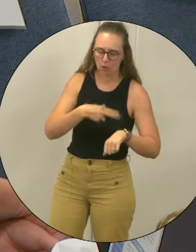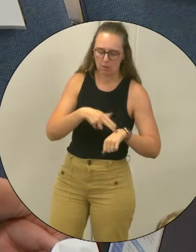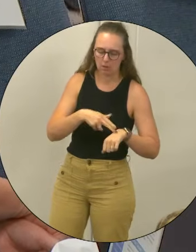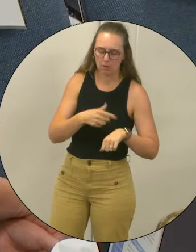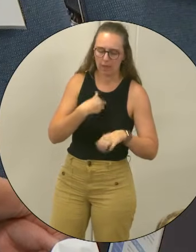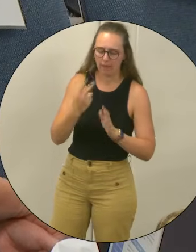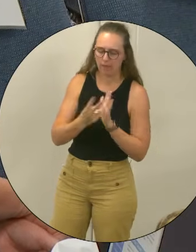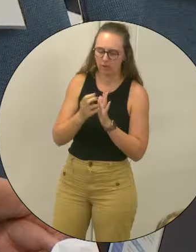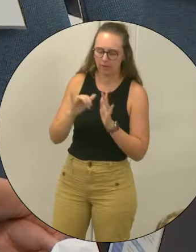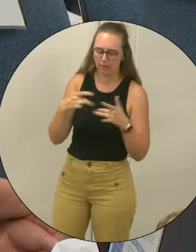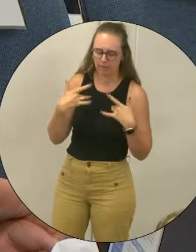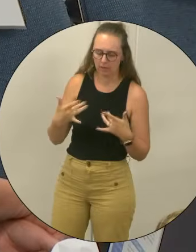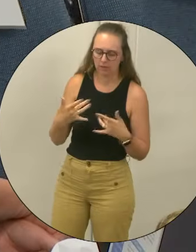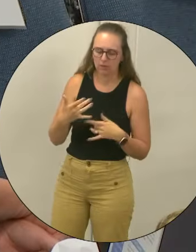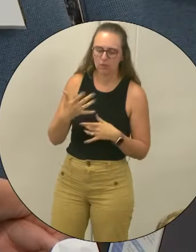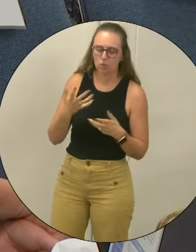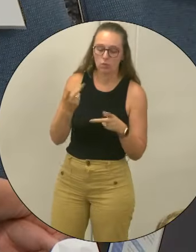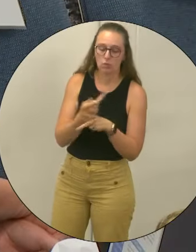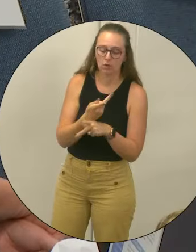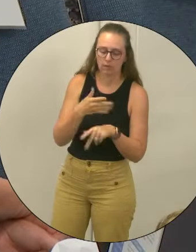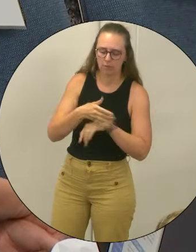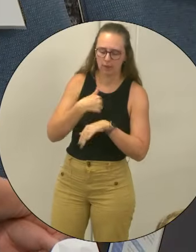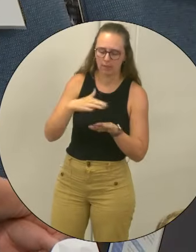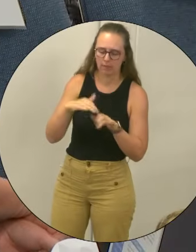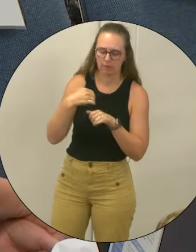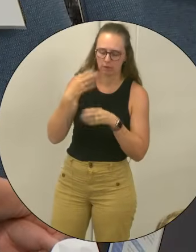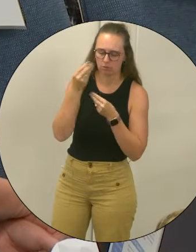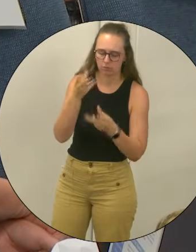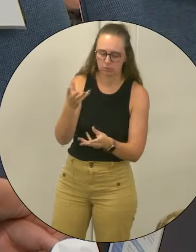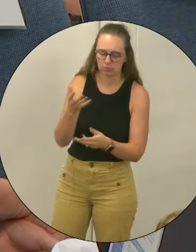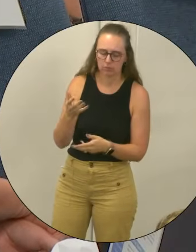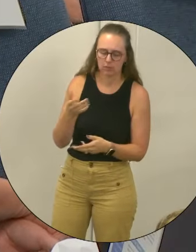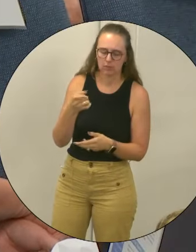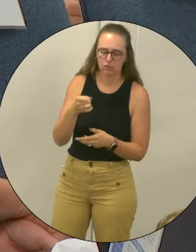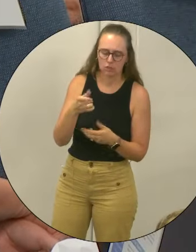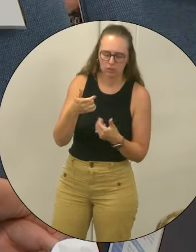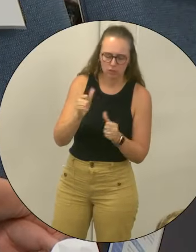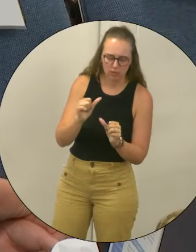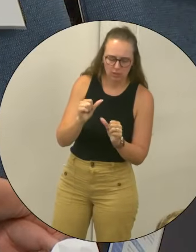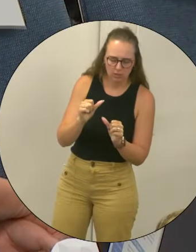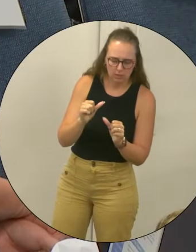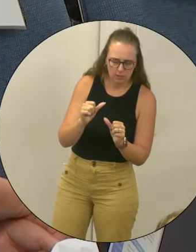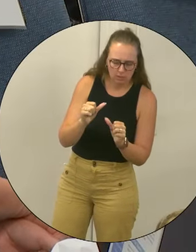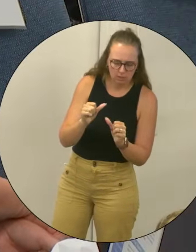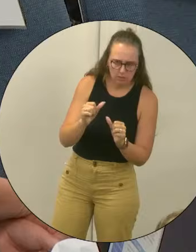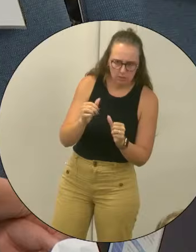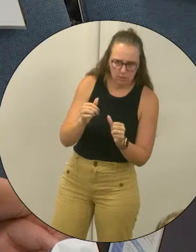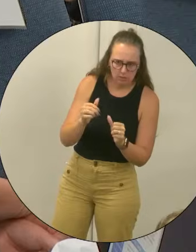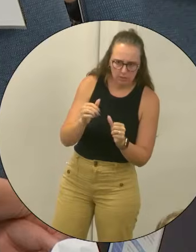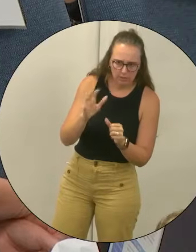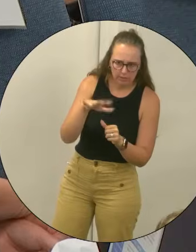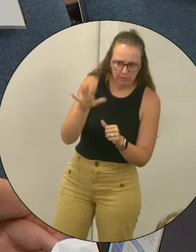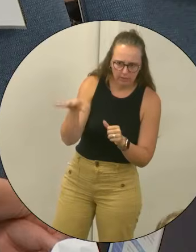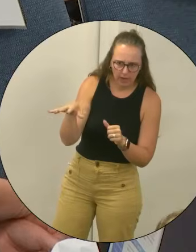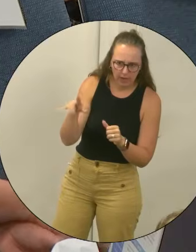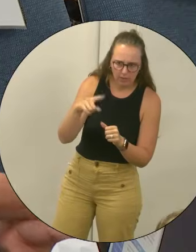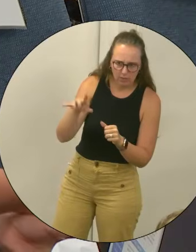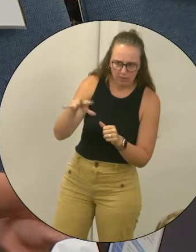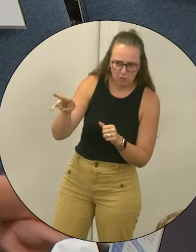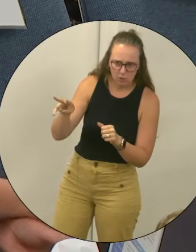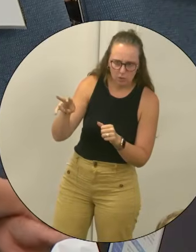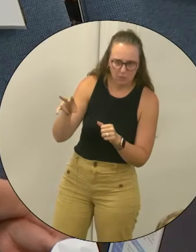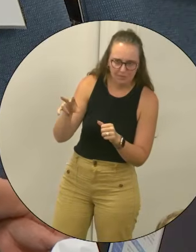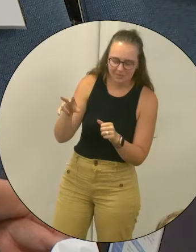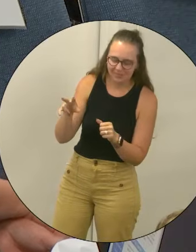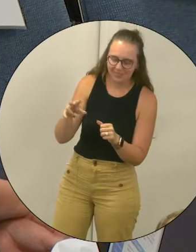recording that incident. What's even worse is after I left, I was informed that she tried to hire a person of opposite sex for a higher grade, 55 versus 52, for a longer term,